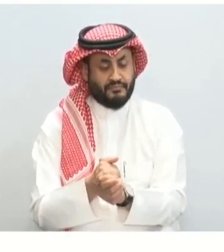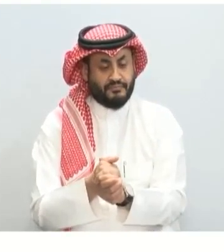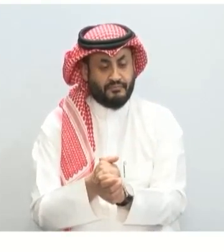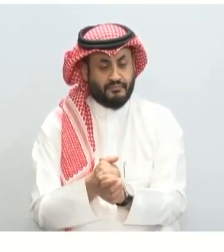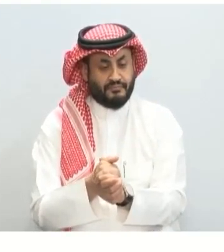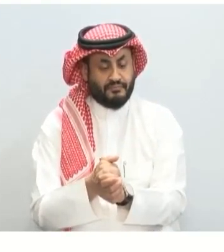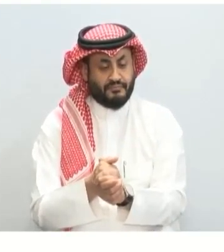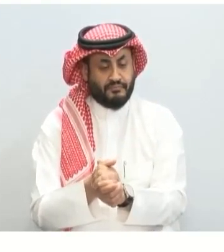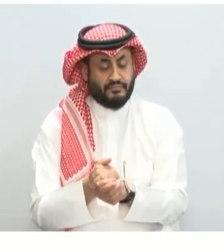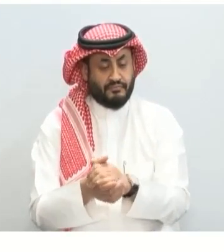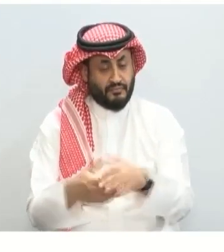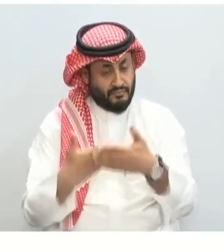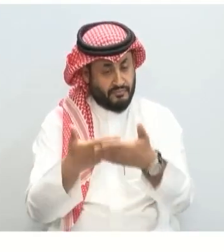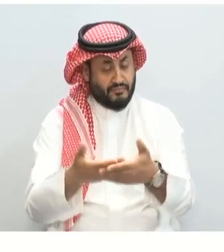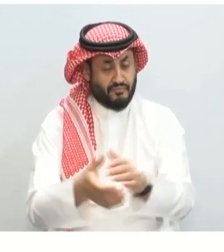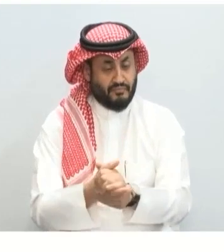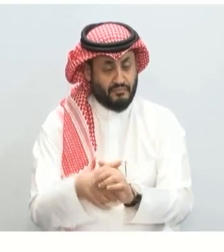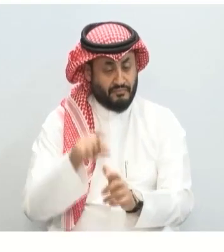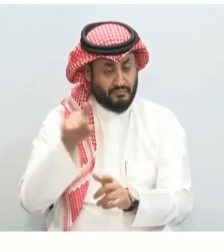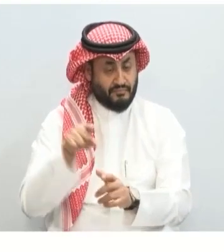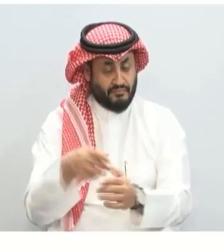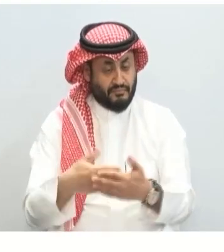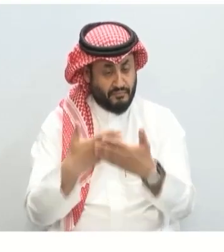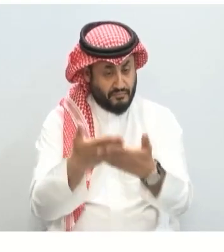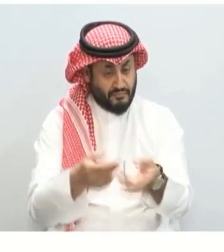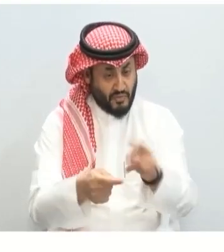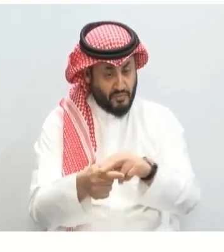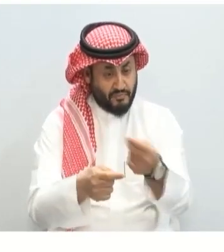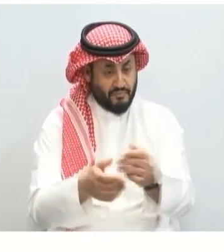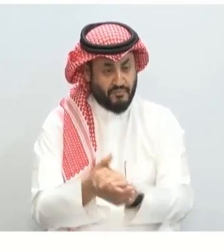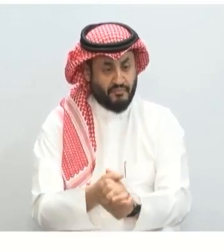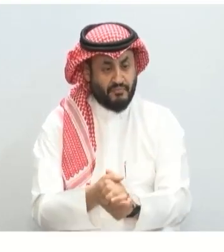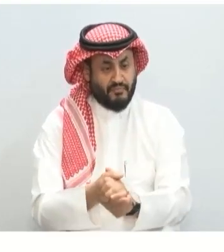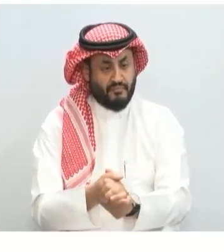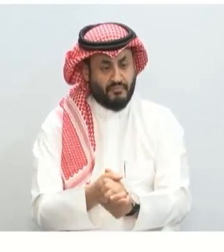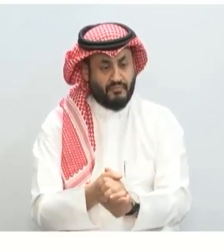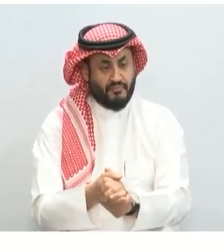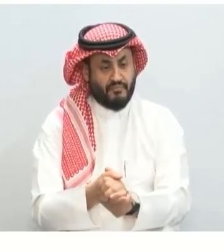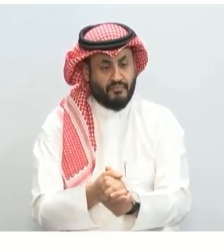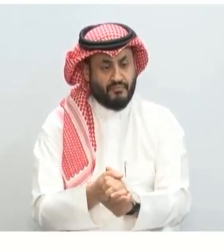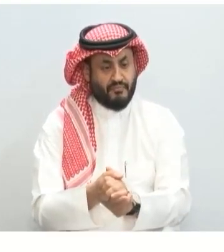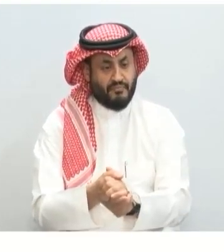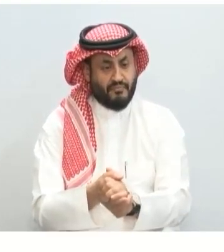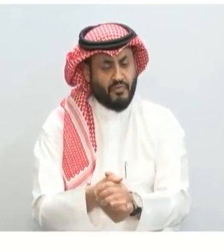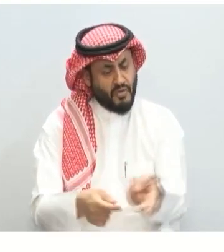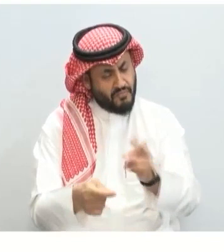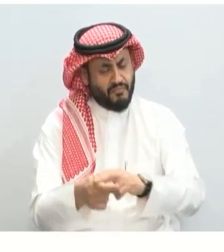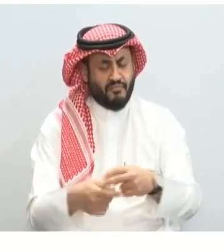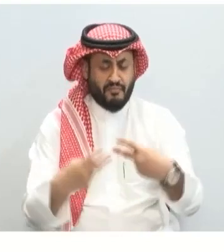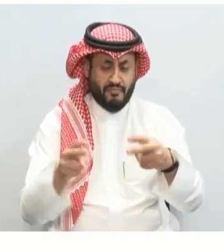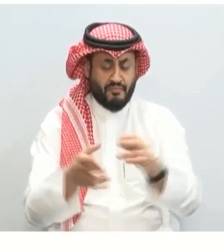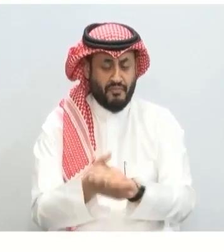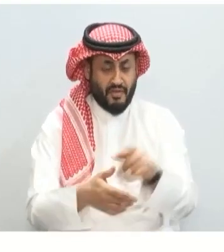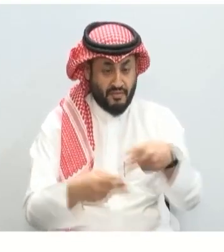So also here's an offering. Can I give you some more? Thanks, I'd love a little some more. This is, of